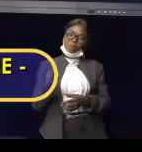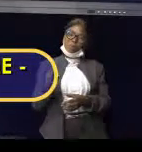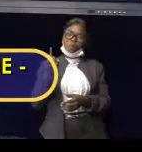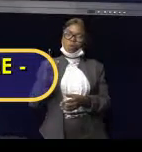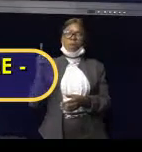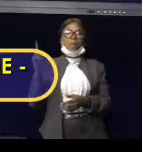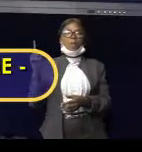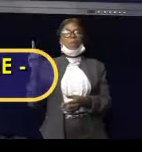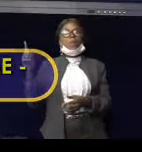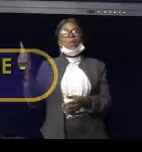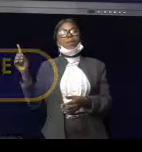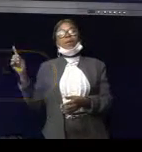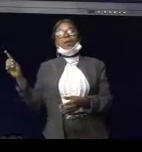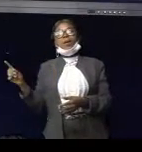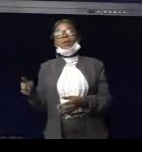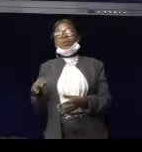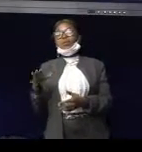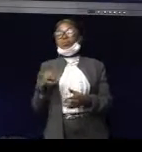you're going to get